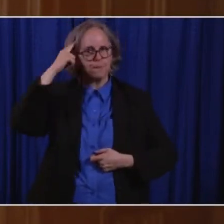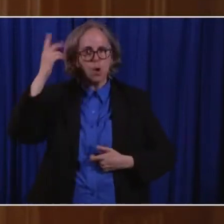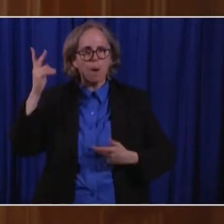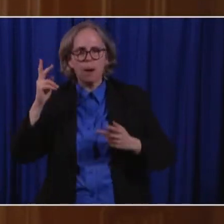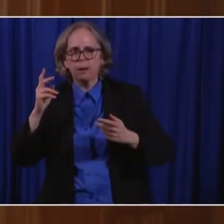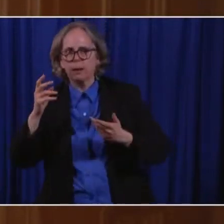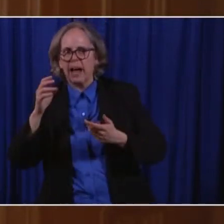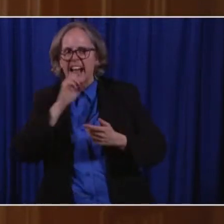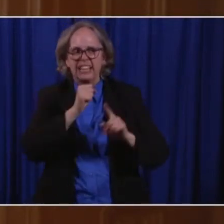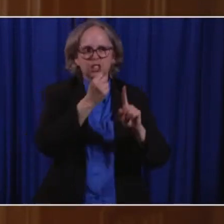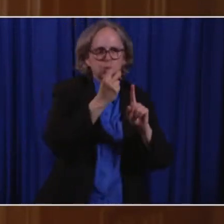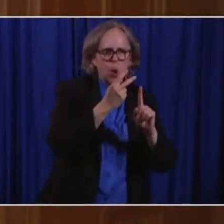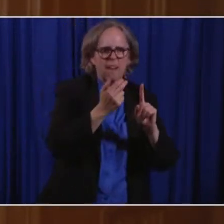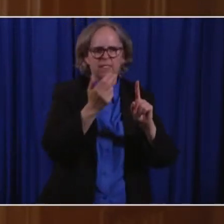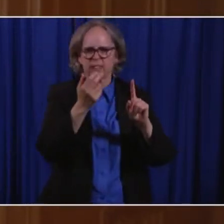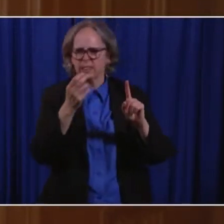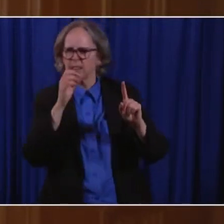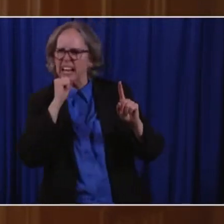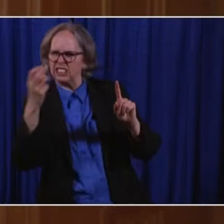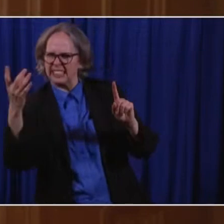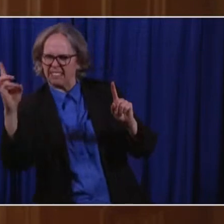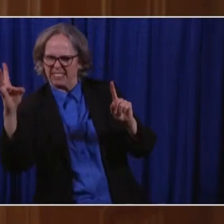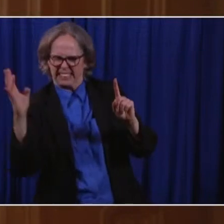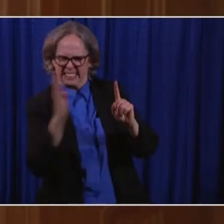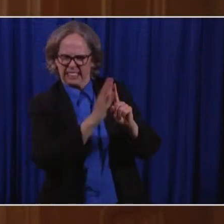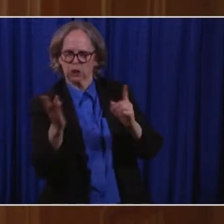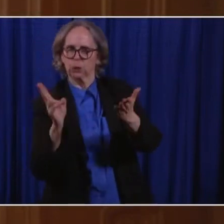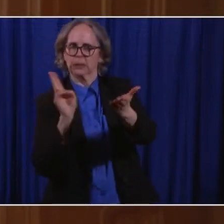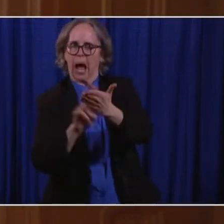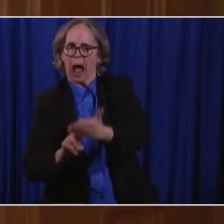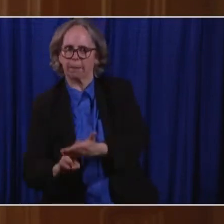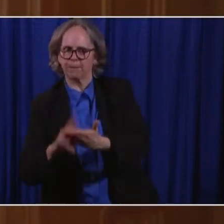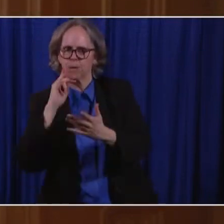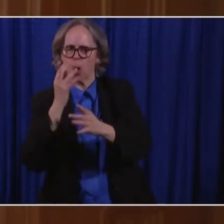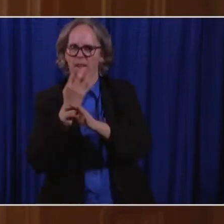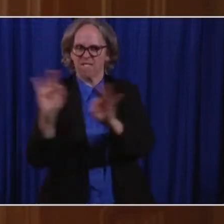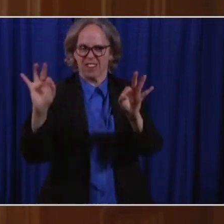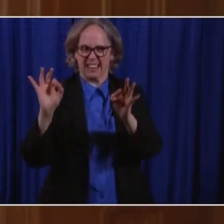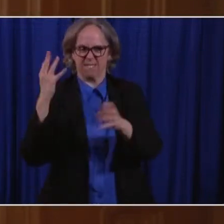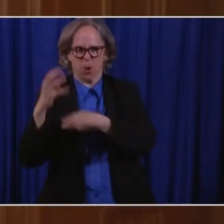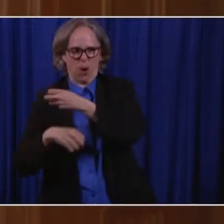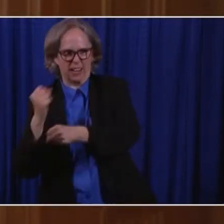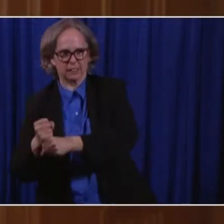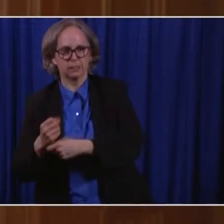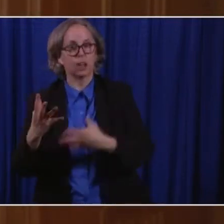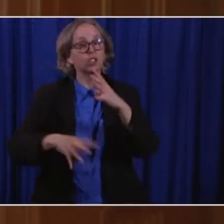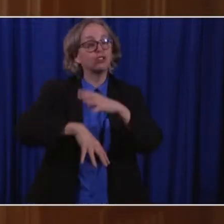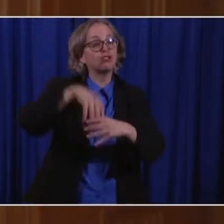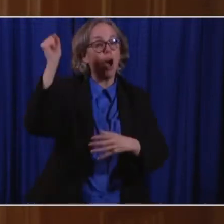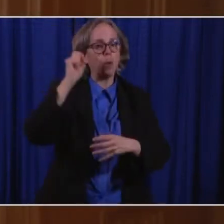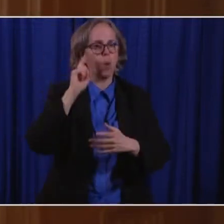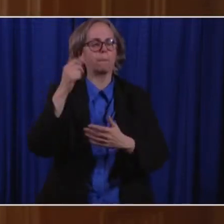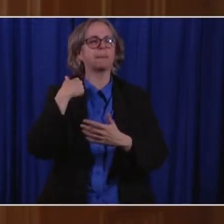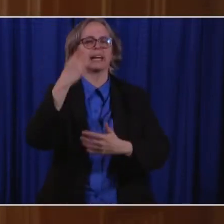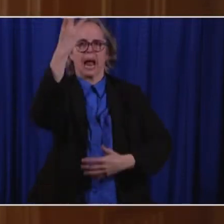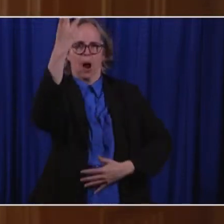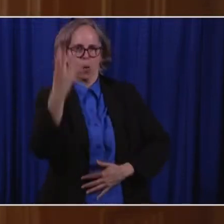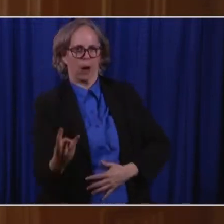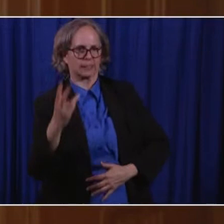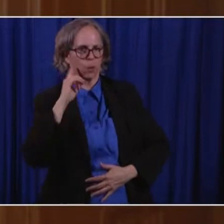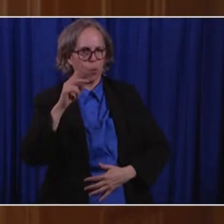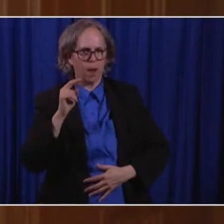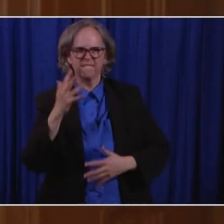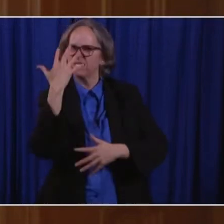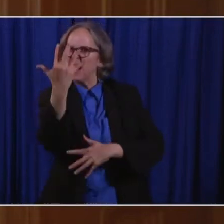do this every Wednesday for 5 straight Wednesdays, each time randomly selecting one student to receive the